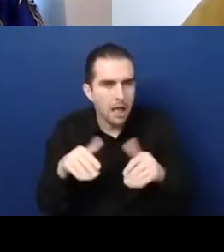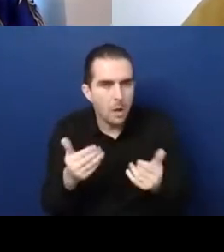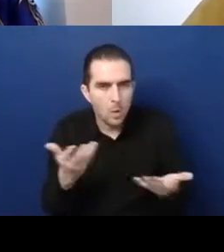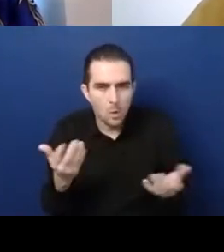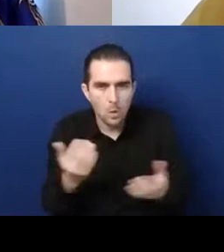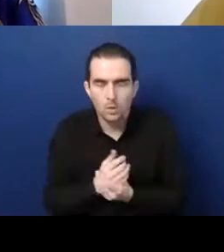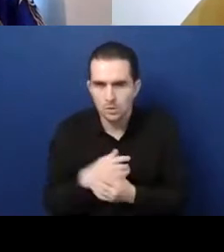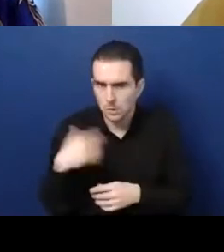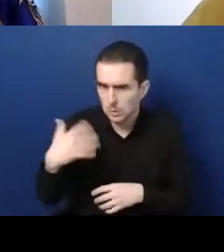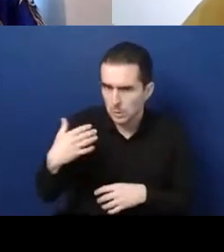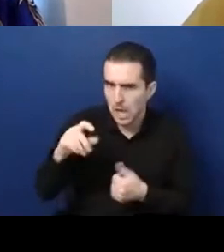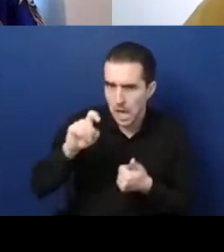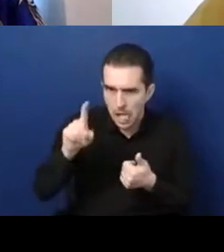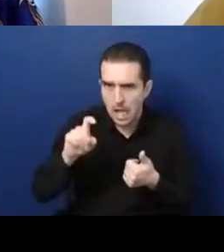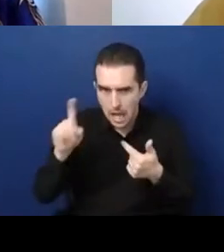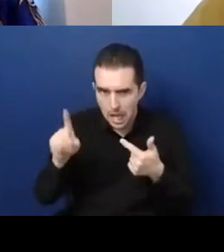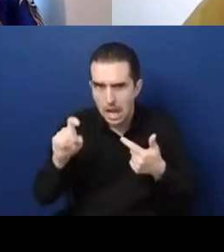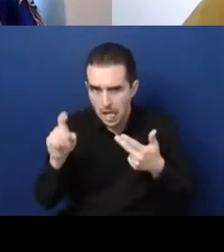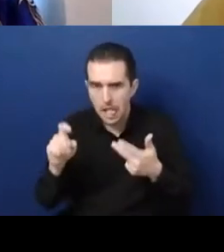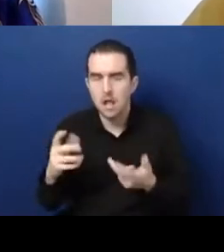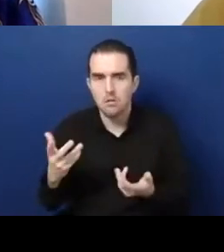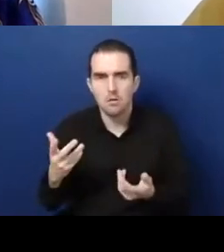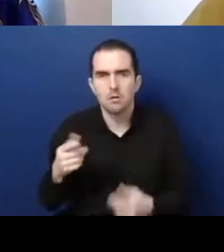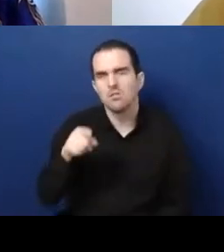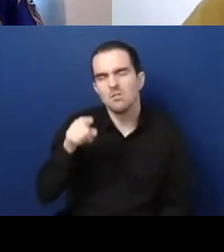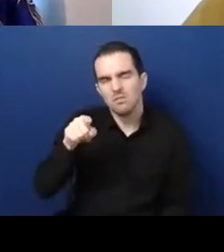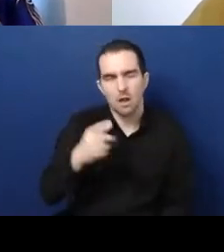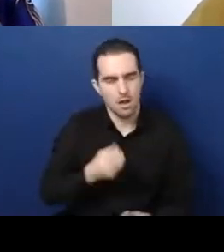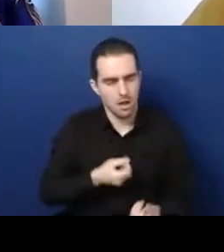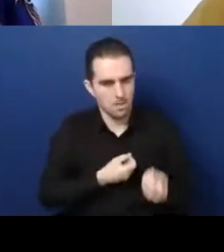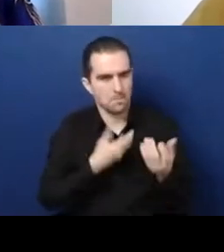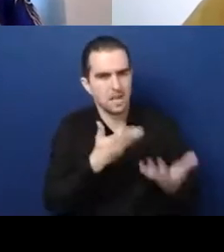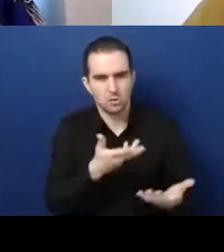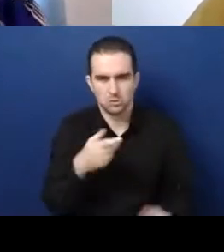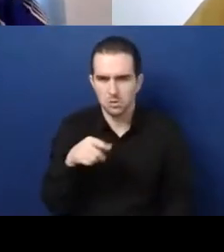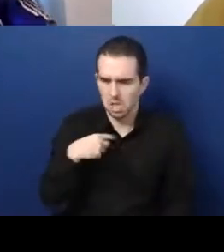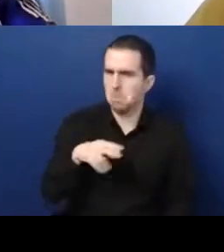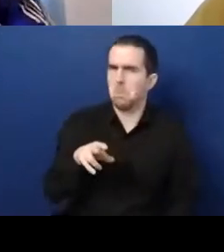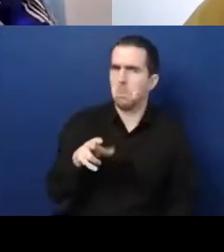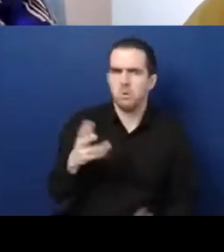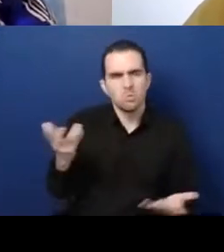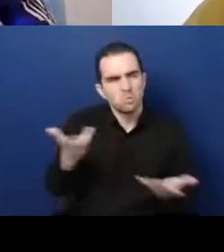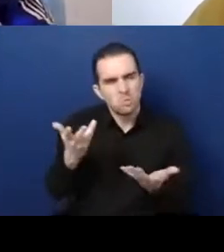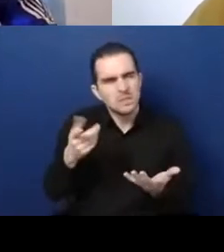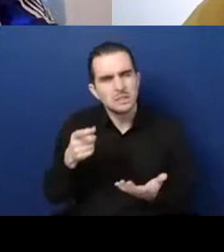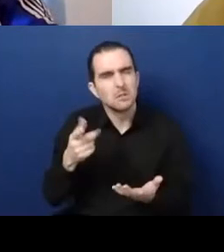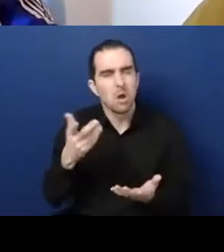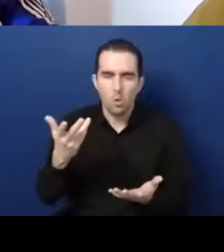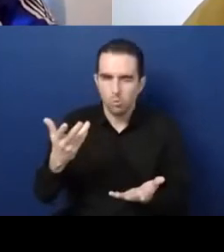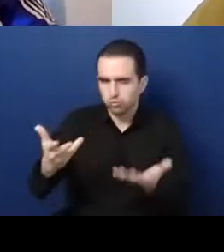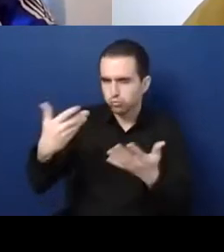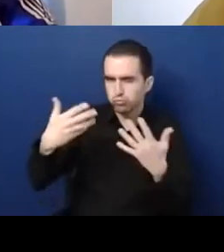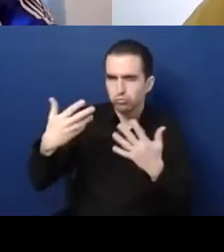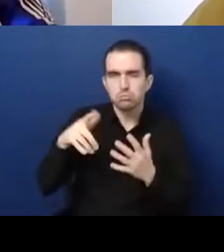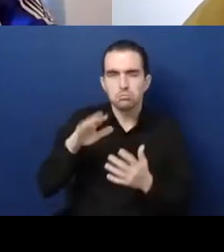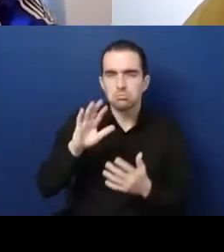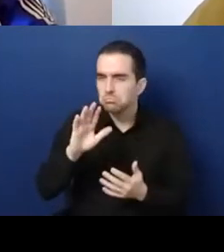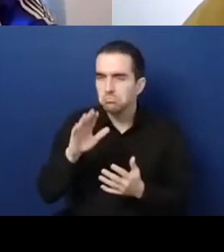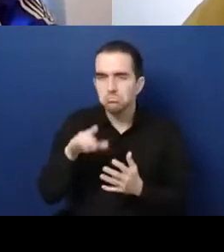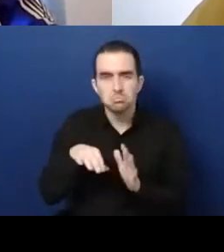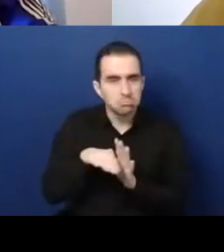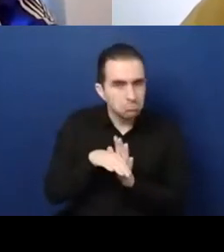is even the policies and the documents within this system, and also the safeguarding